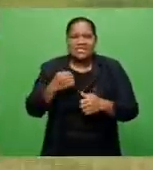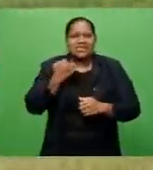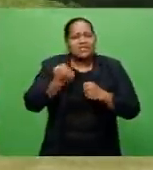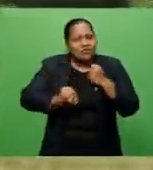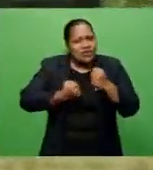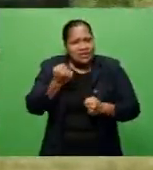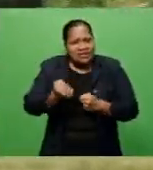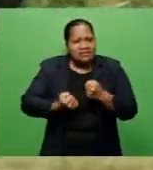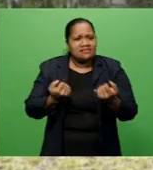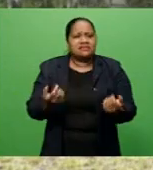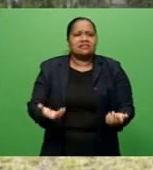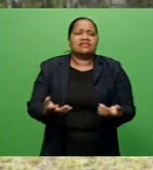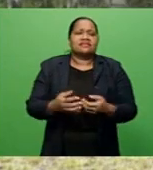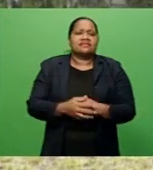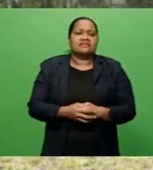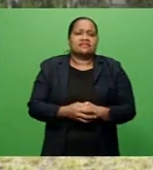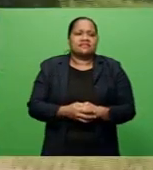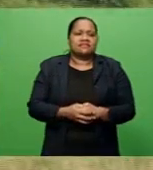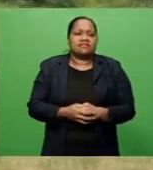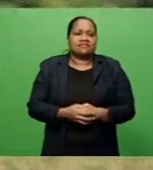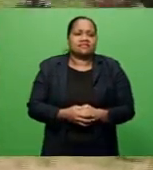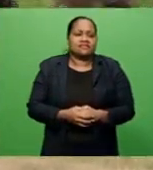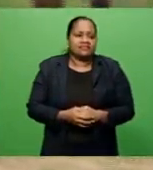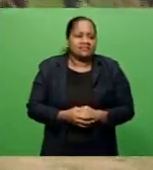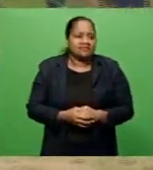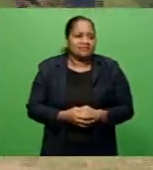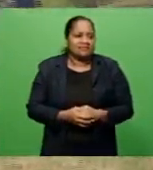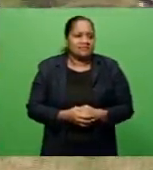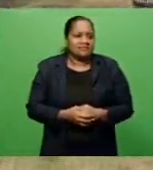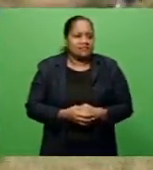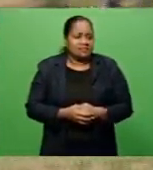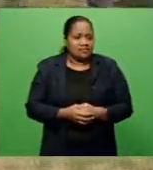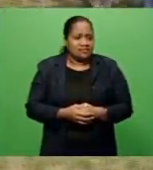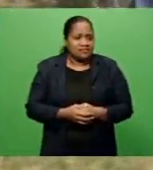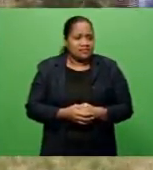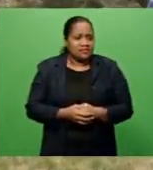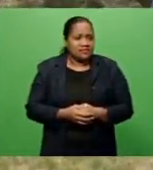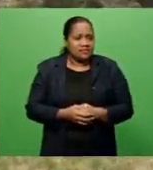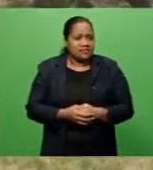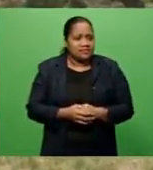to get those signed up. They are well prepared, just some